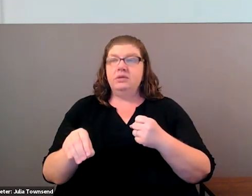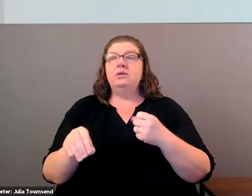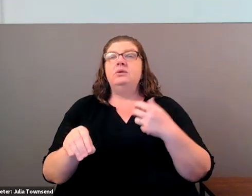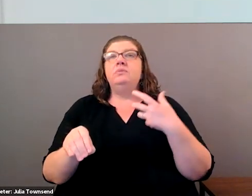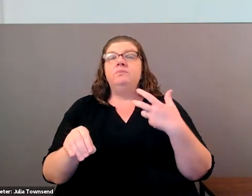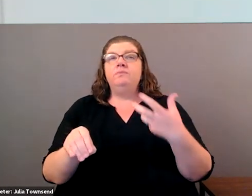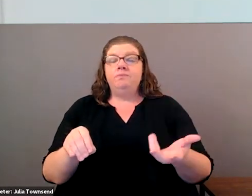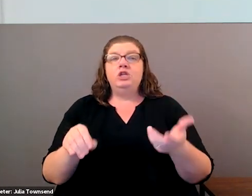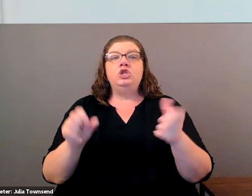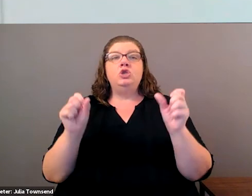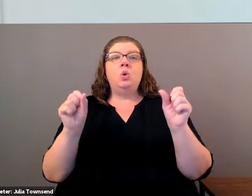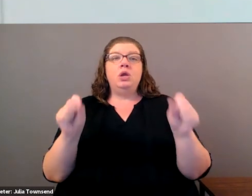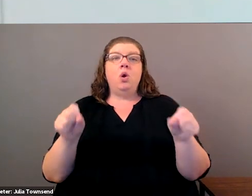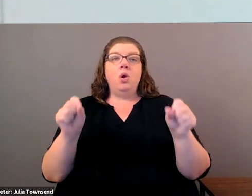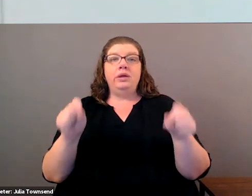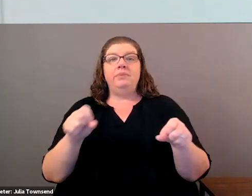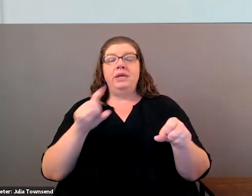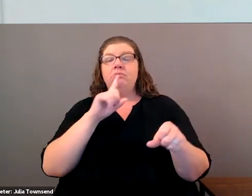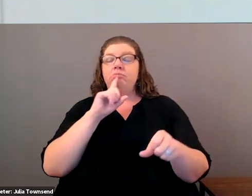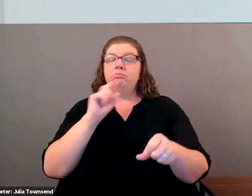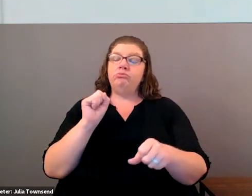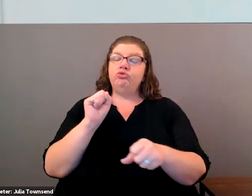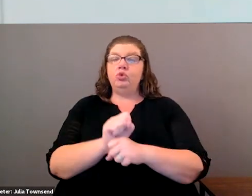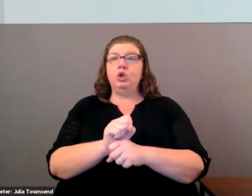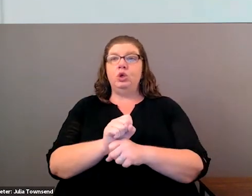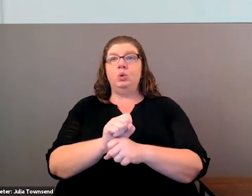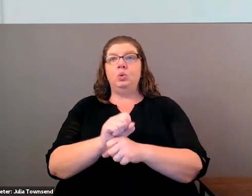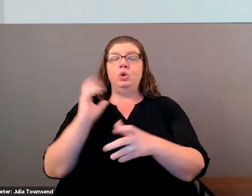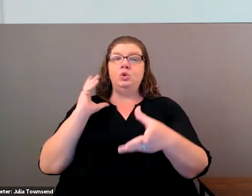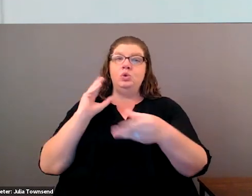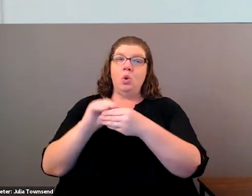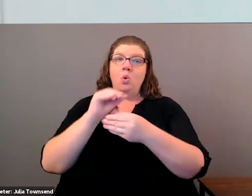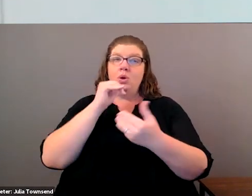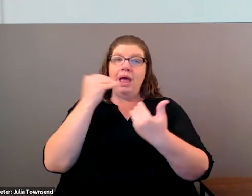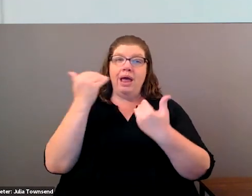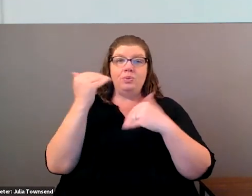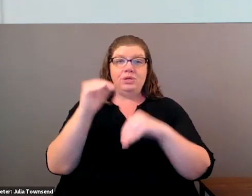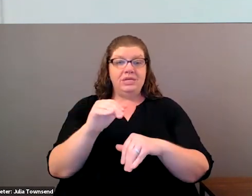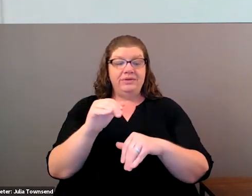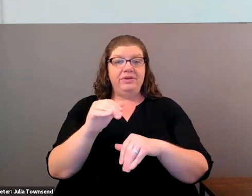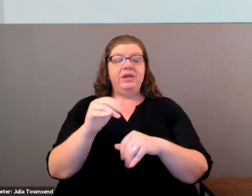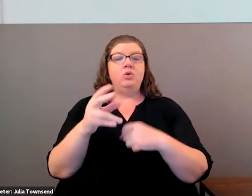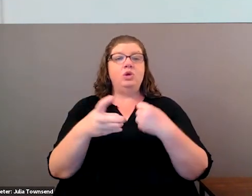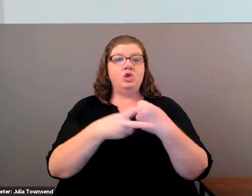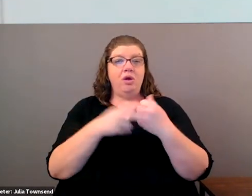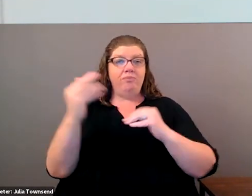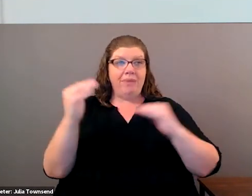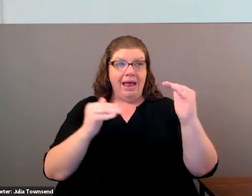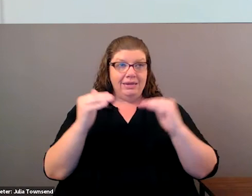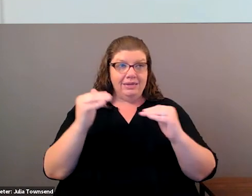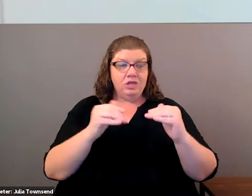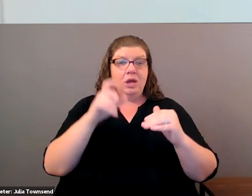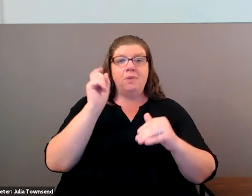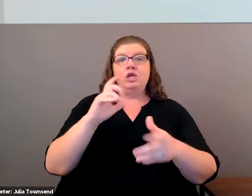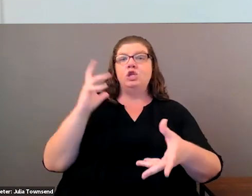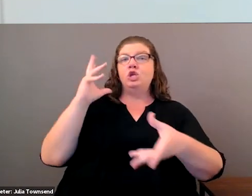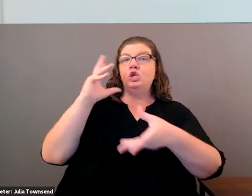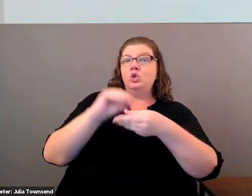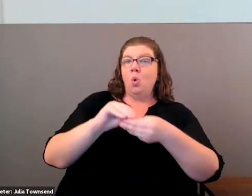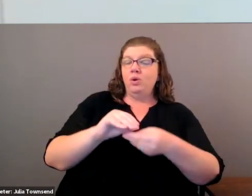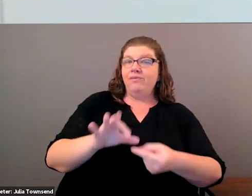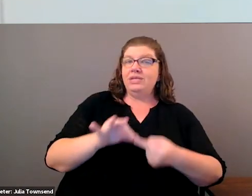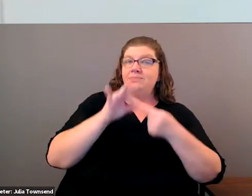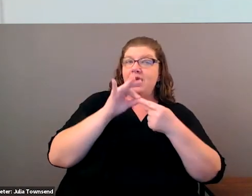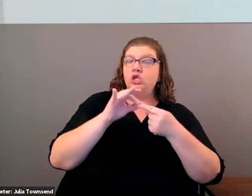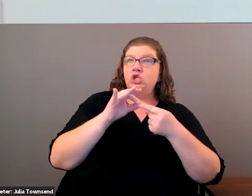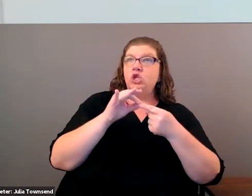order to see our true total unrestricted reserve balance, you need to take the total for the special